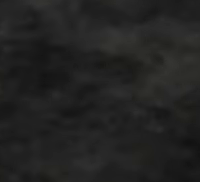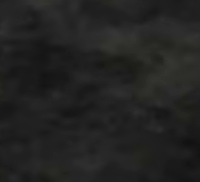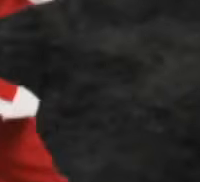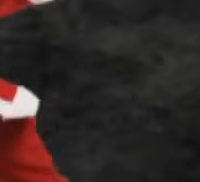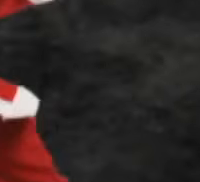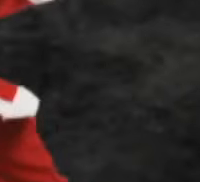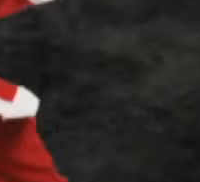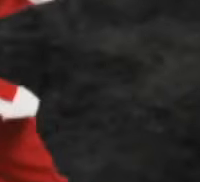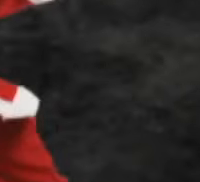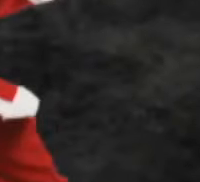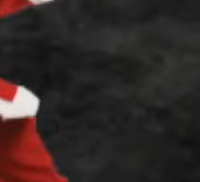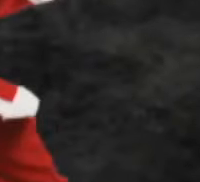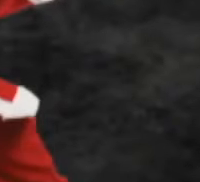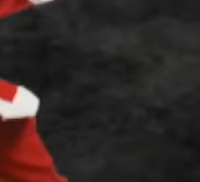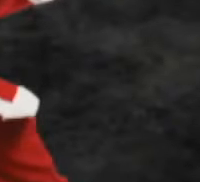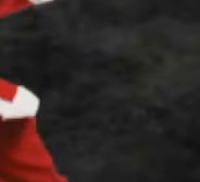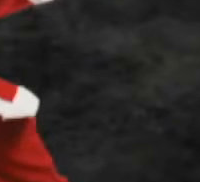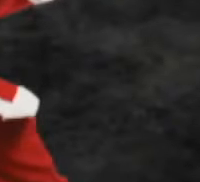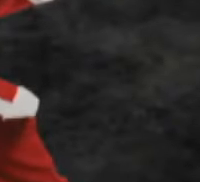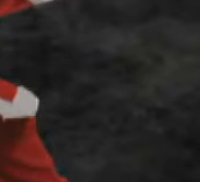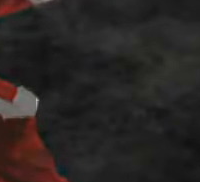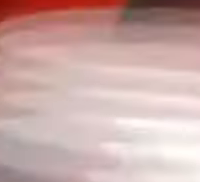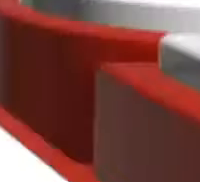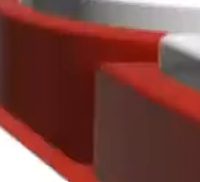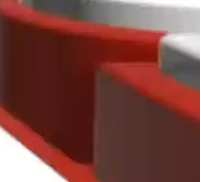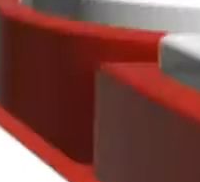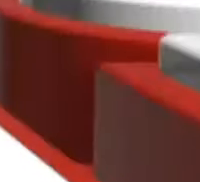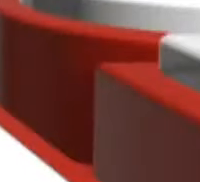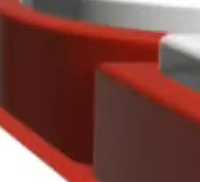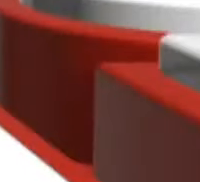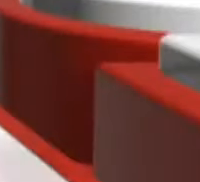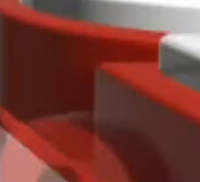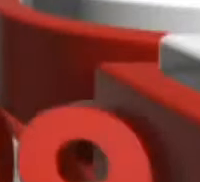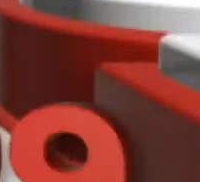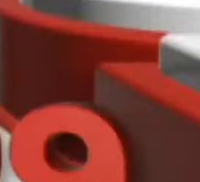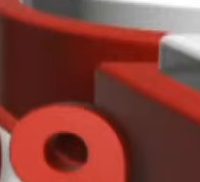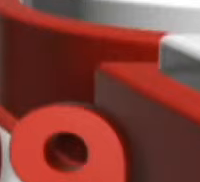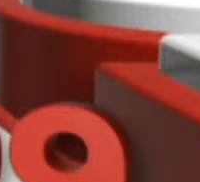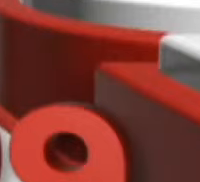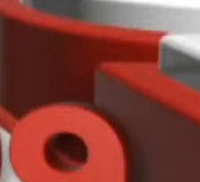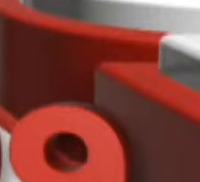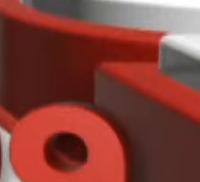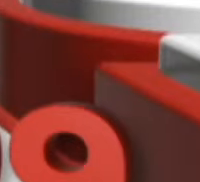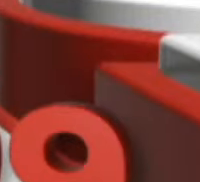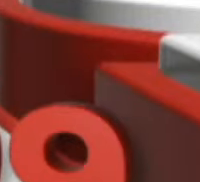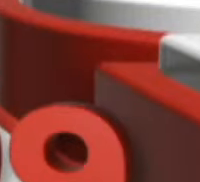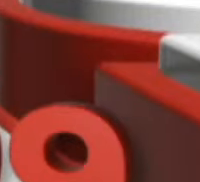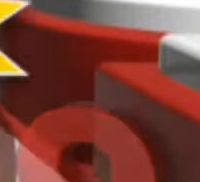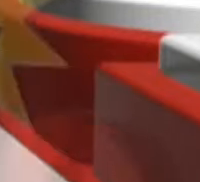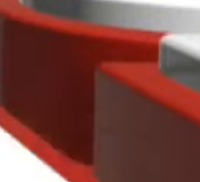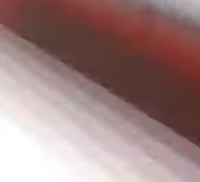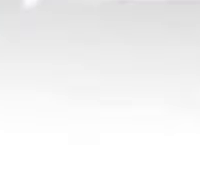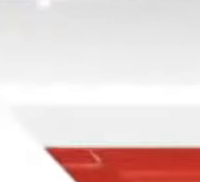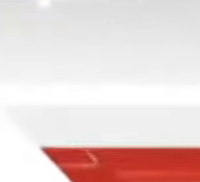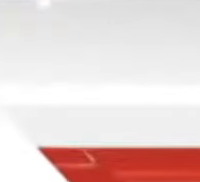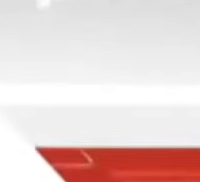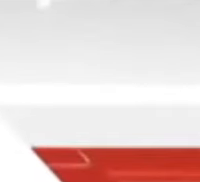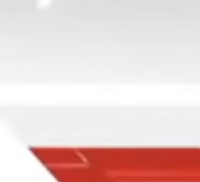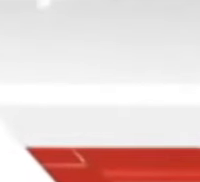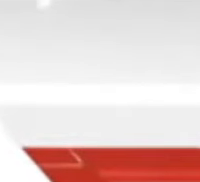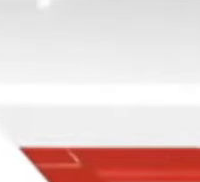Hi-Fi Corp, where Santa shops for the best deals. Get the Samsung A01 smartphone for only $2,499.